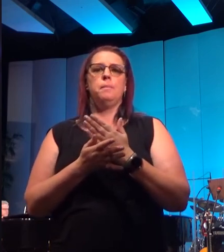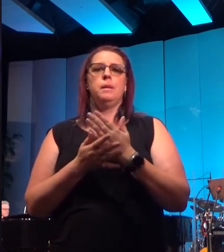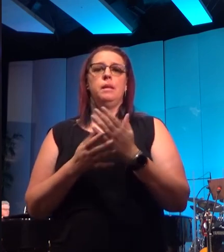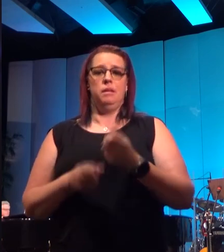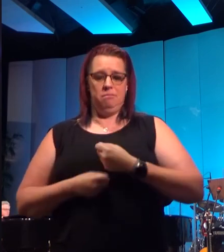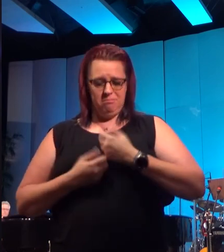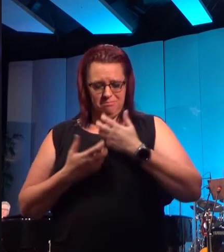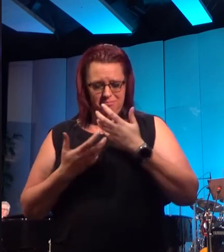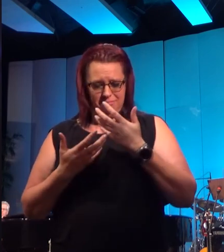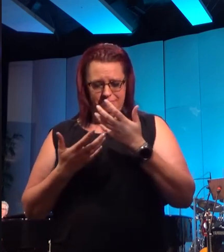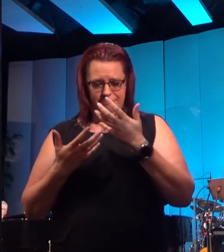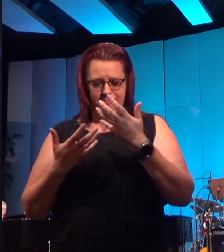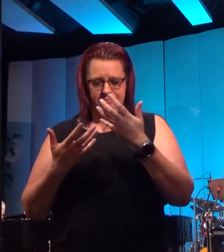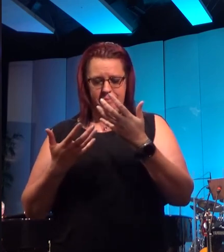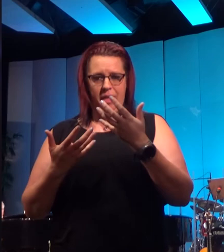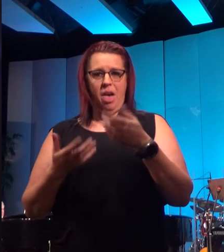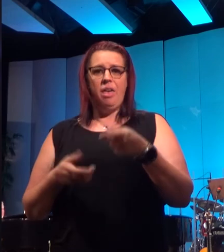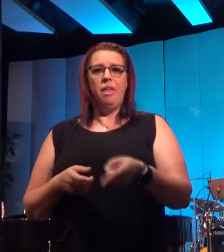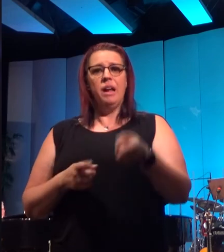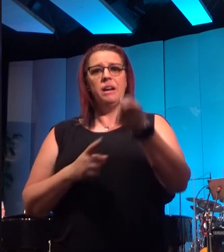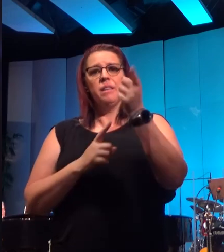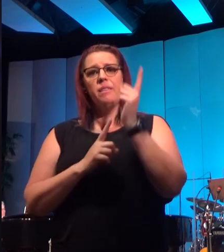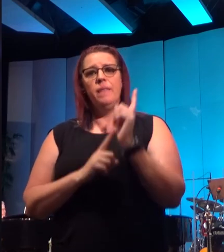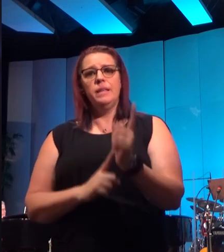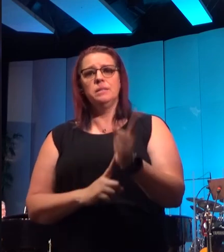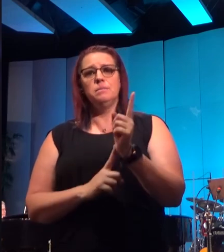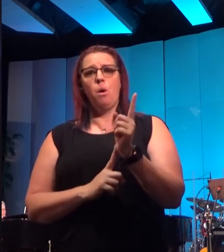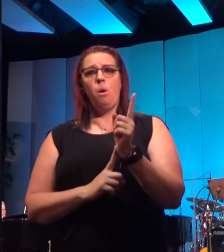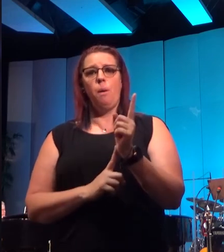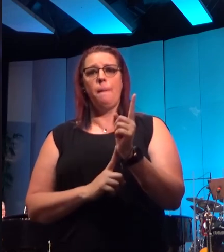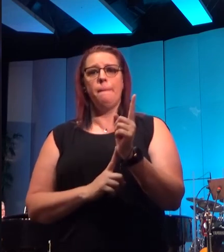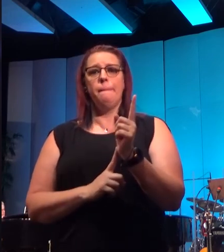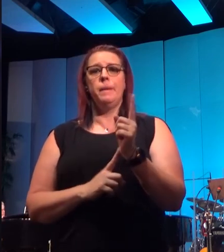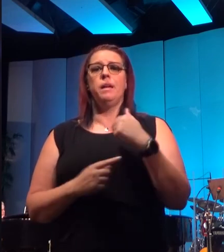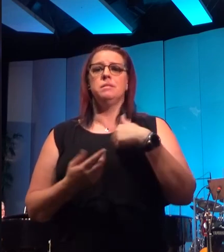In this moment, I